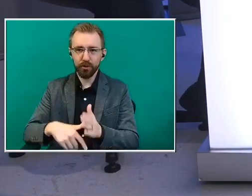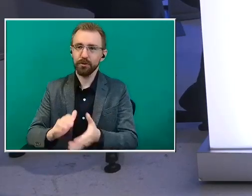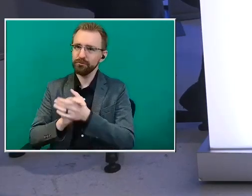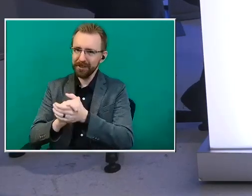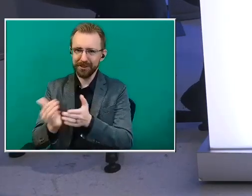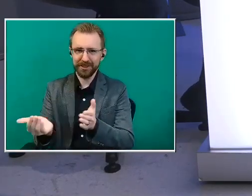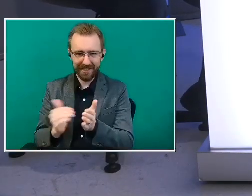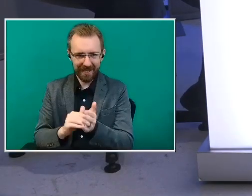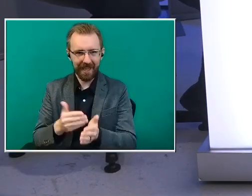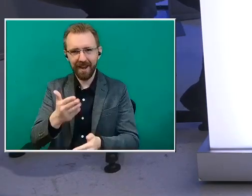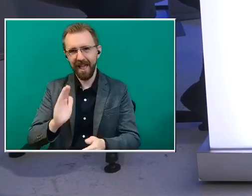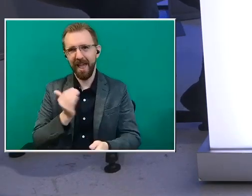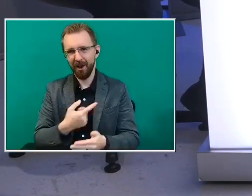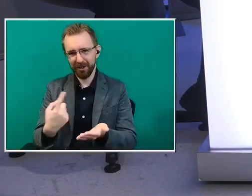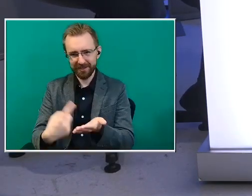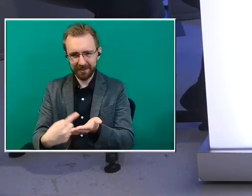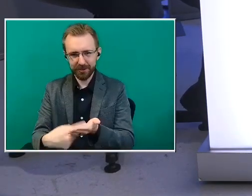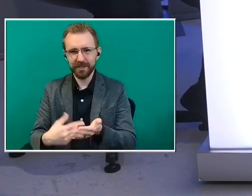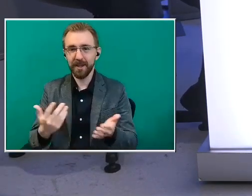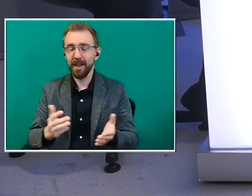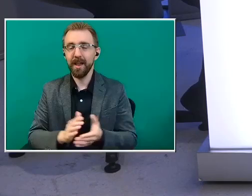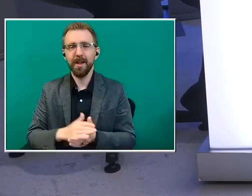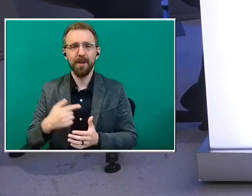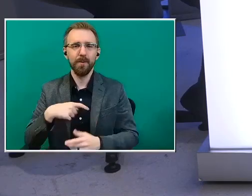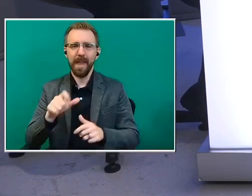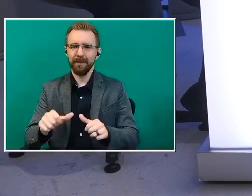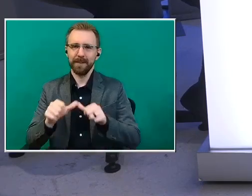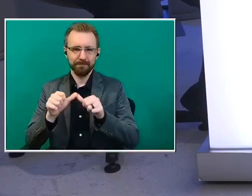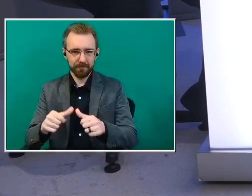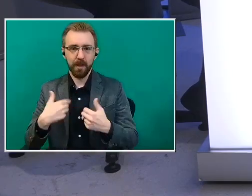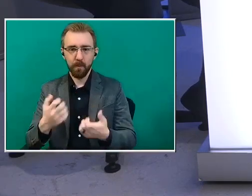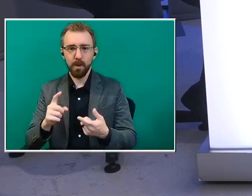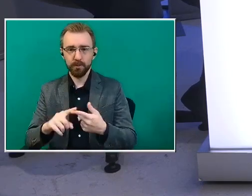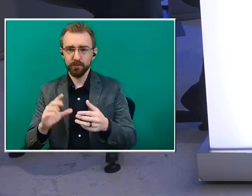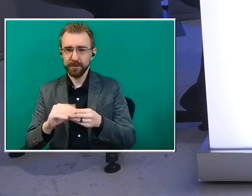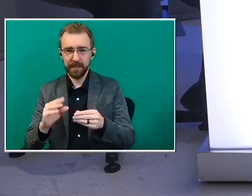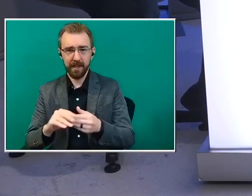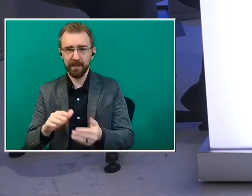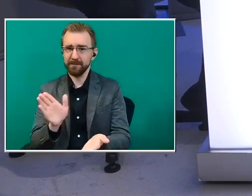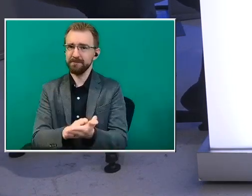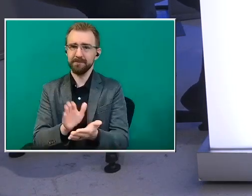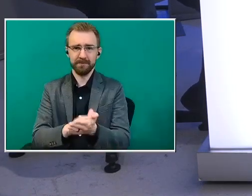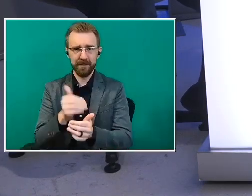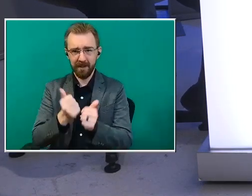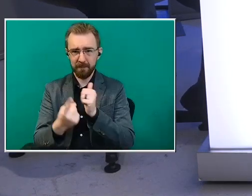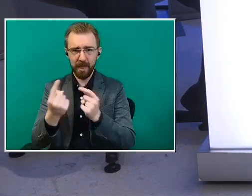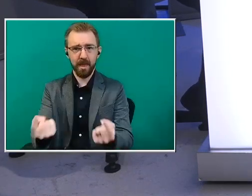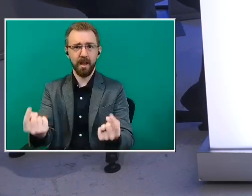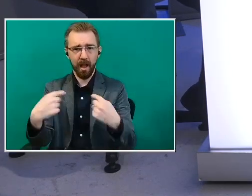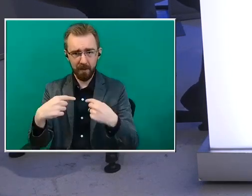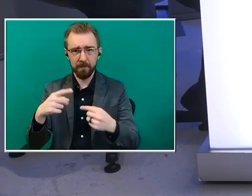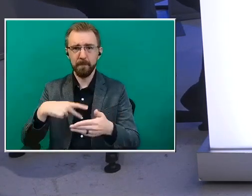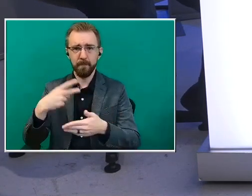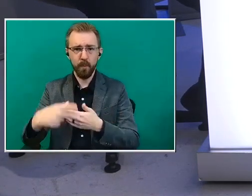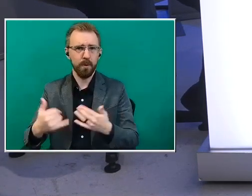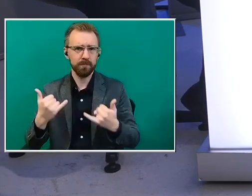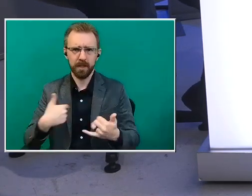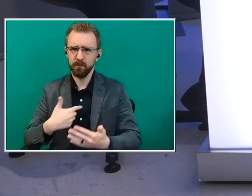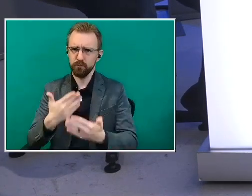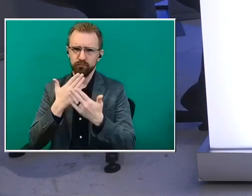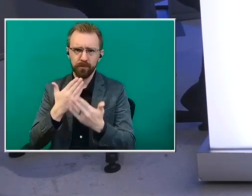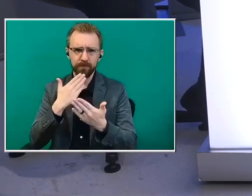discussion. But we have to go on. So I want to say a big shout out to everybody for being here on the program today. We're grateful for you guys coming. Thank